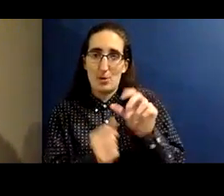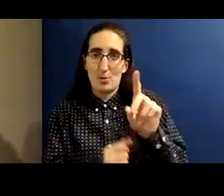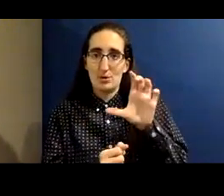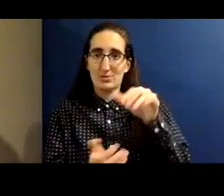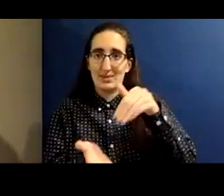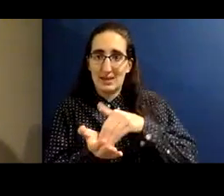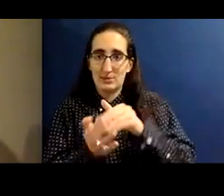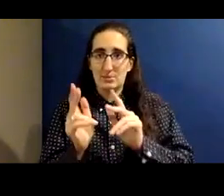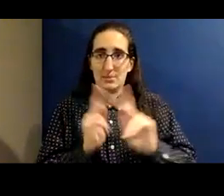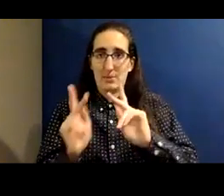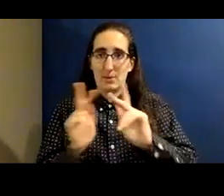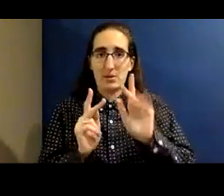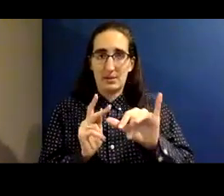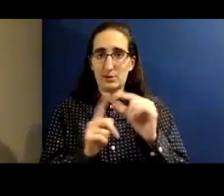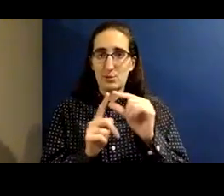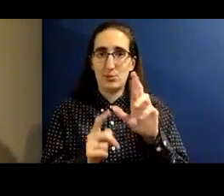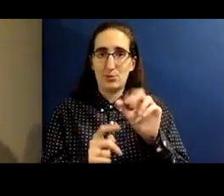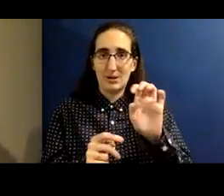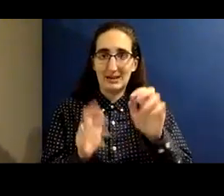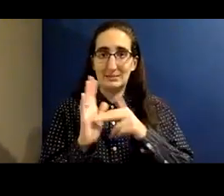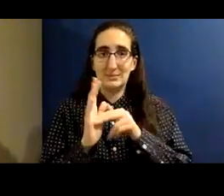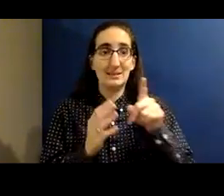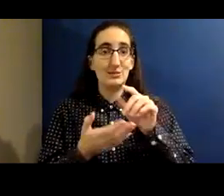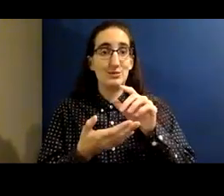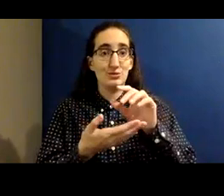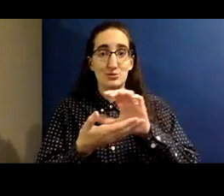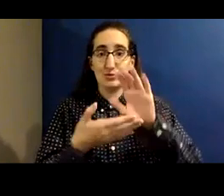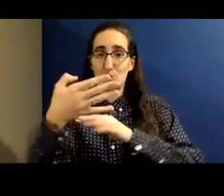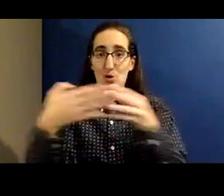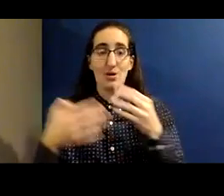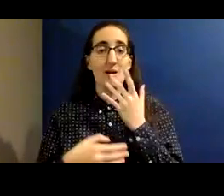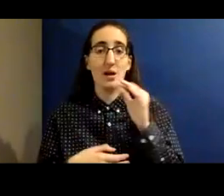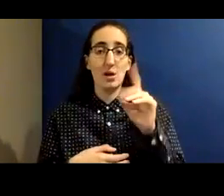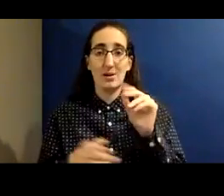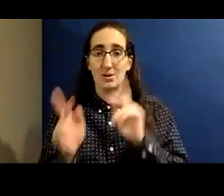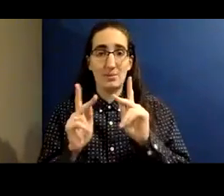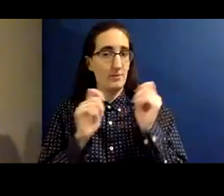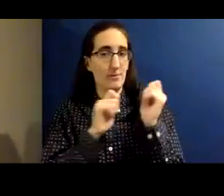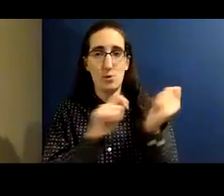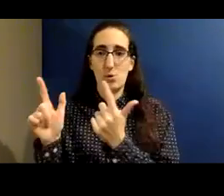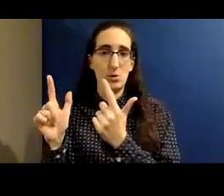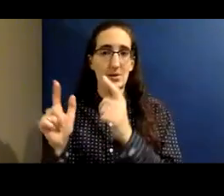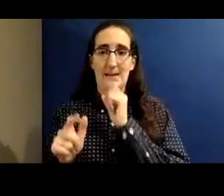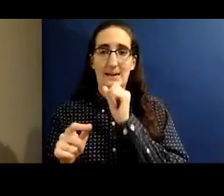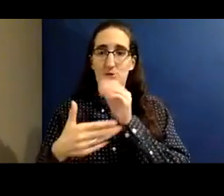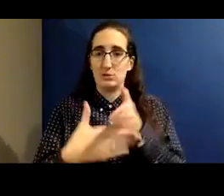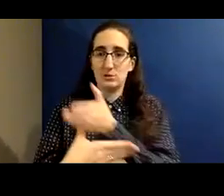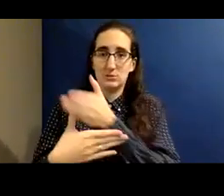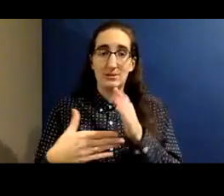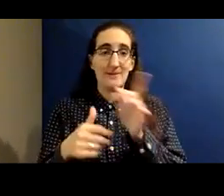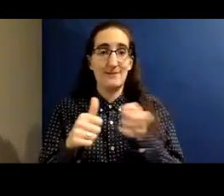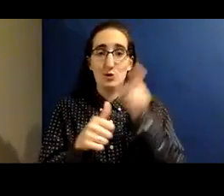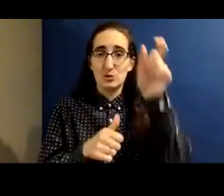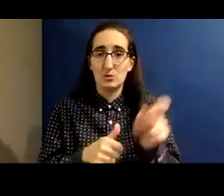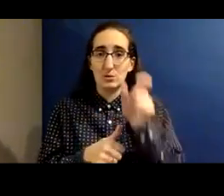100,000 people. And this chart is for Colorado residents of all ages. And in the first column we have for